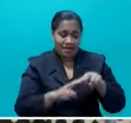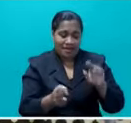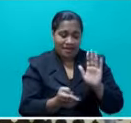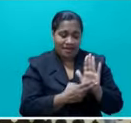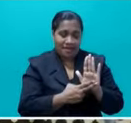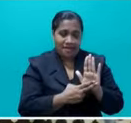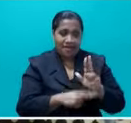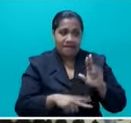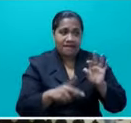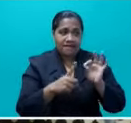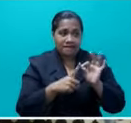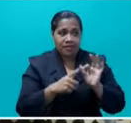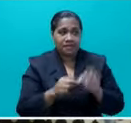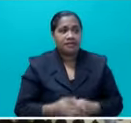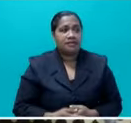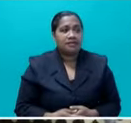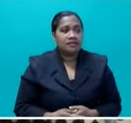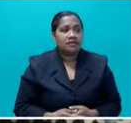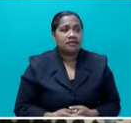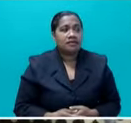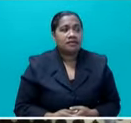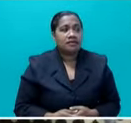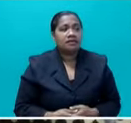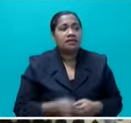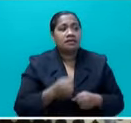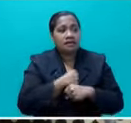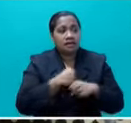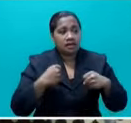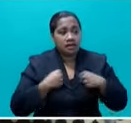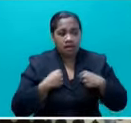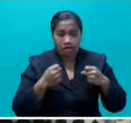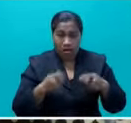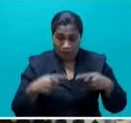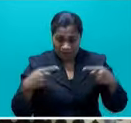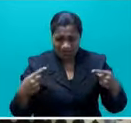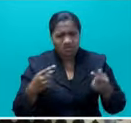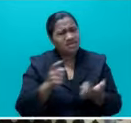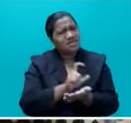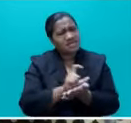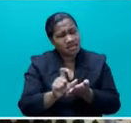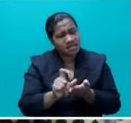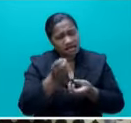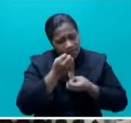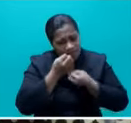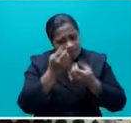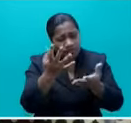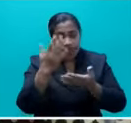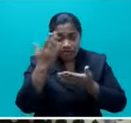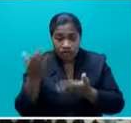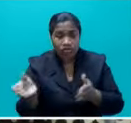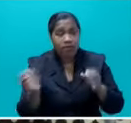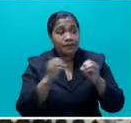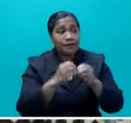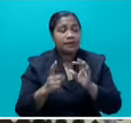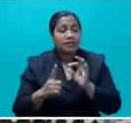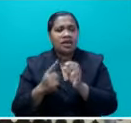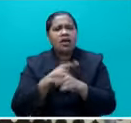Our position is defined, it's clear, it's just been uttered by the Honorable Biman Prasad. We support this